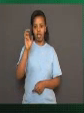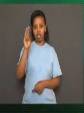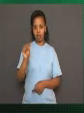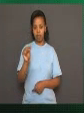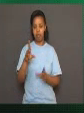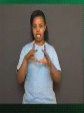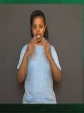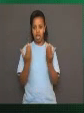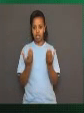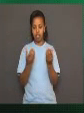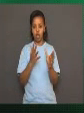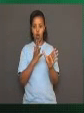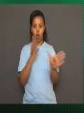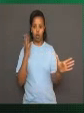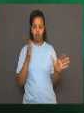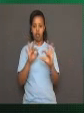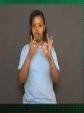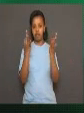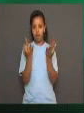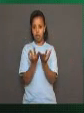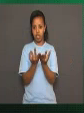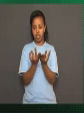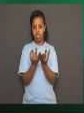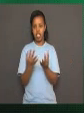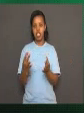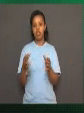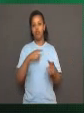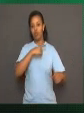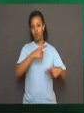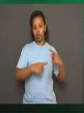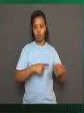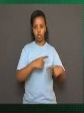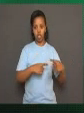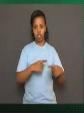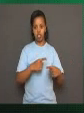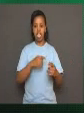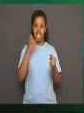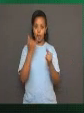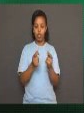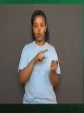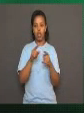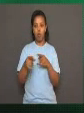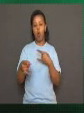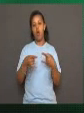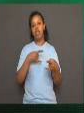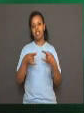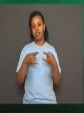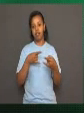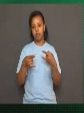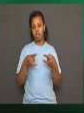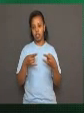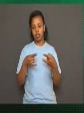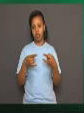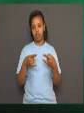order to family to genus and finally to species, they